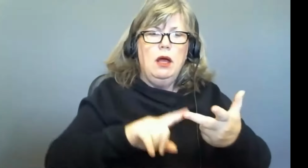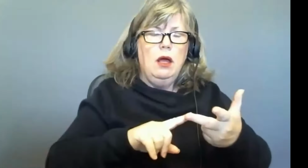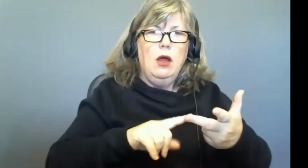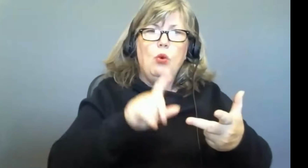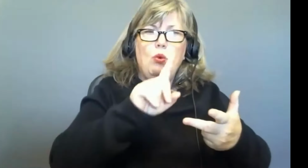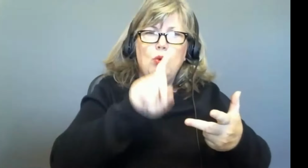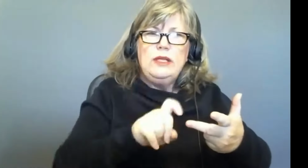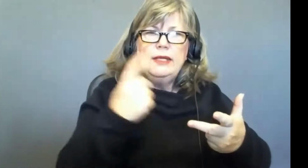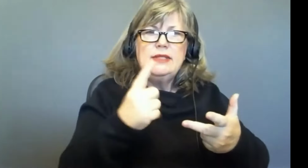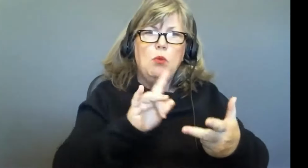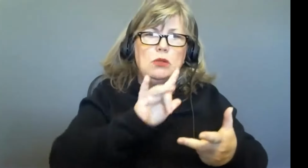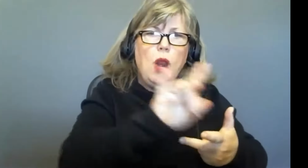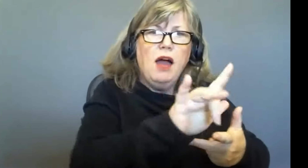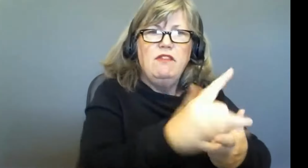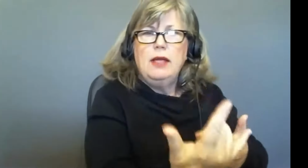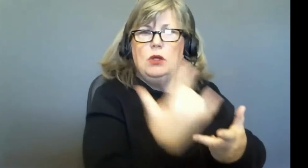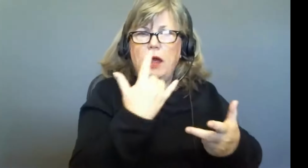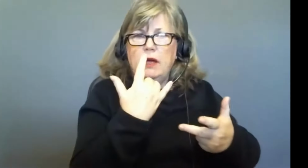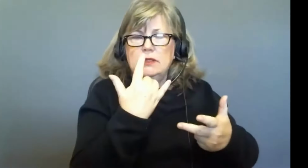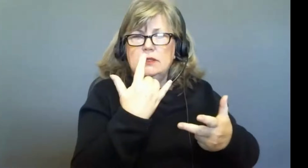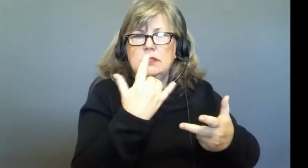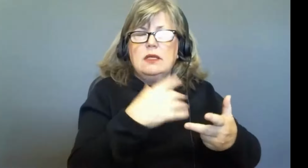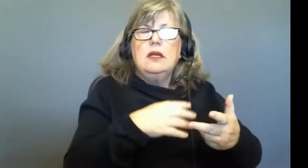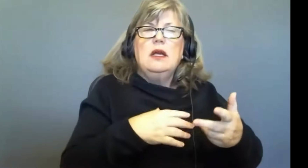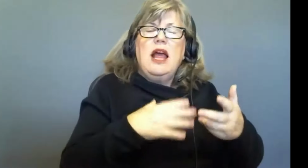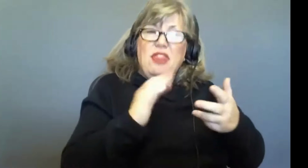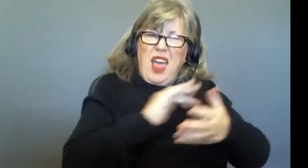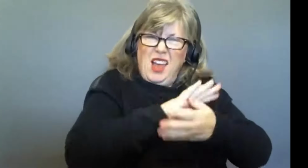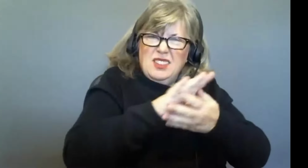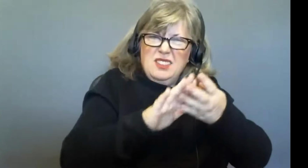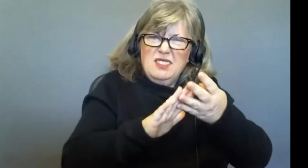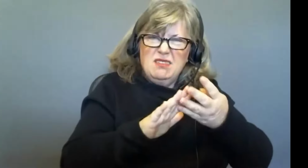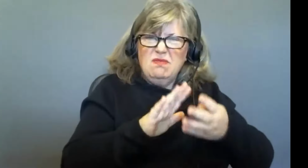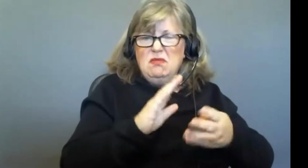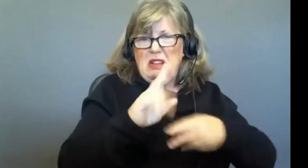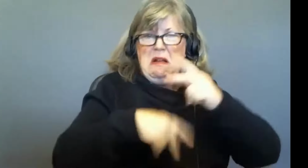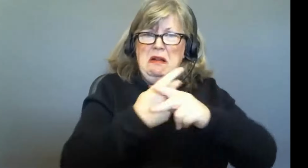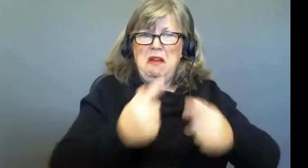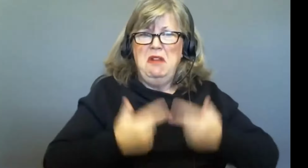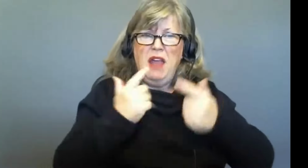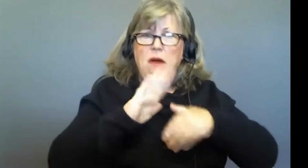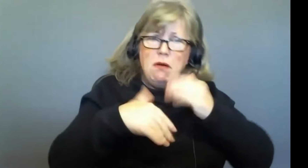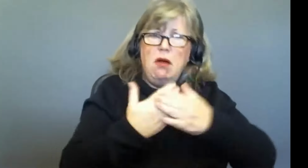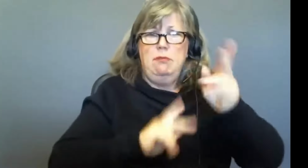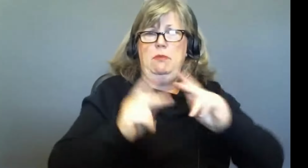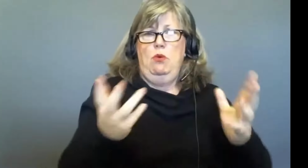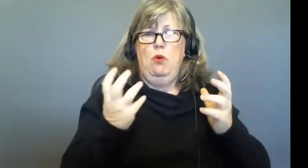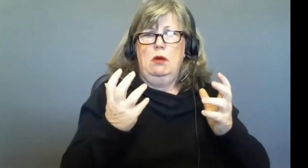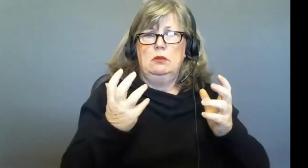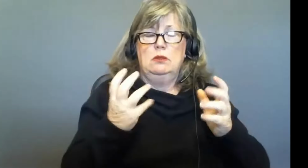us. And those 3 things actually make up the quality of life that we all want, including older persons.